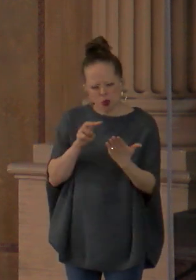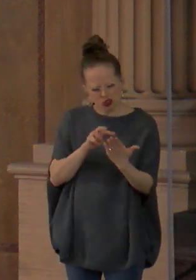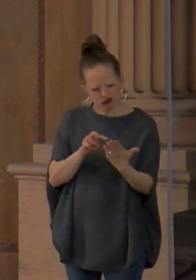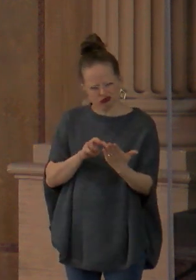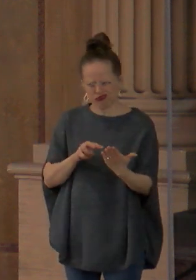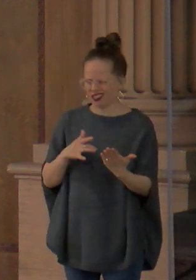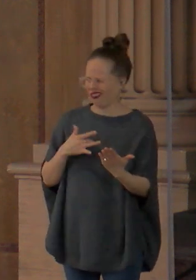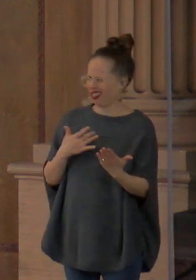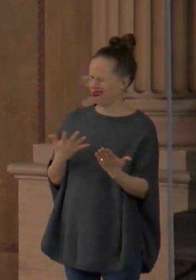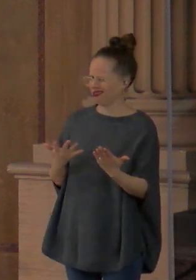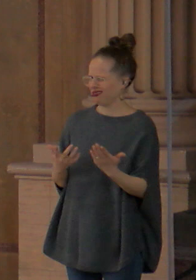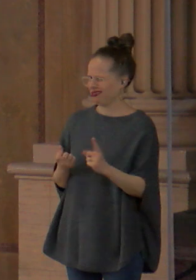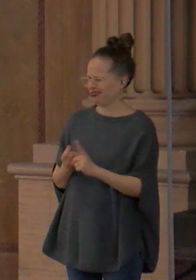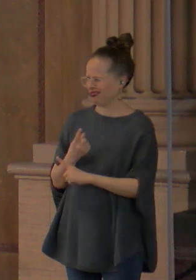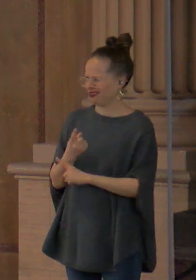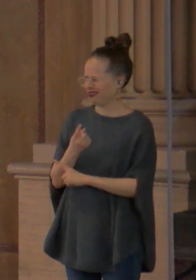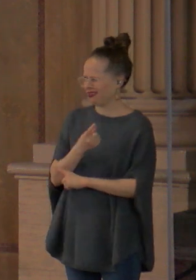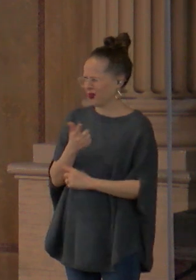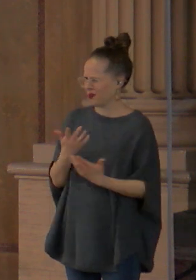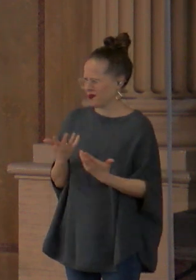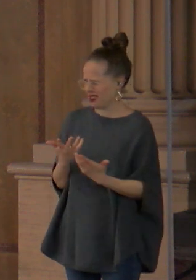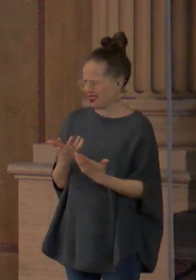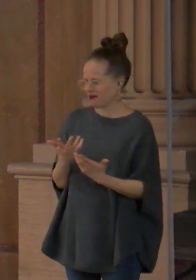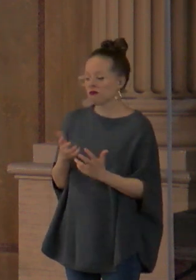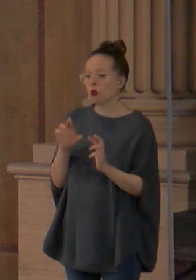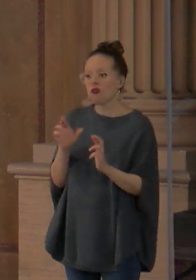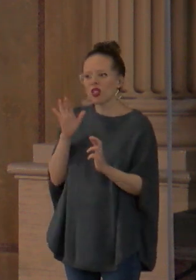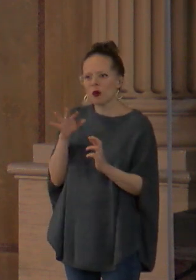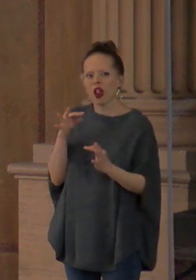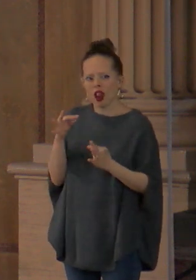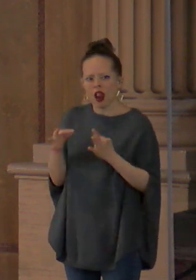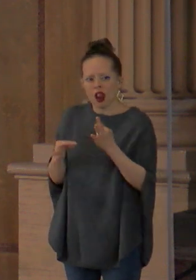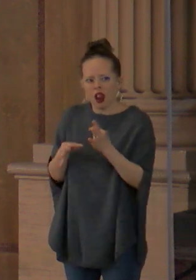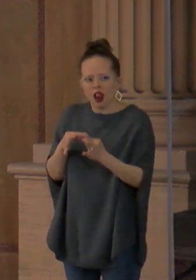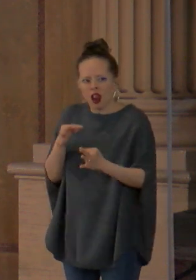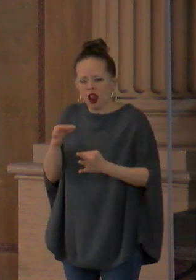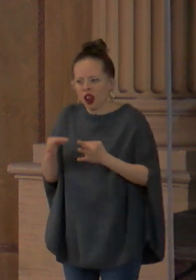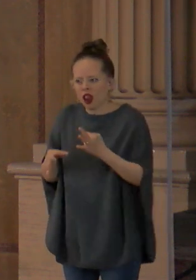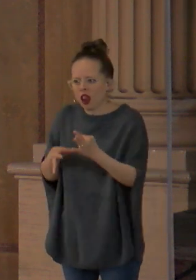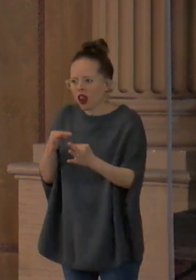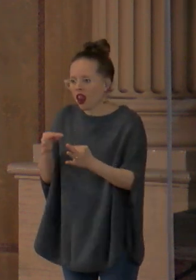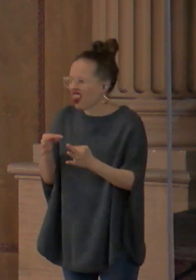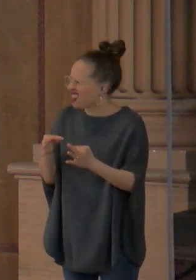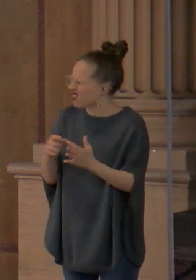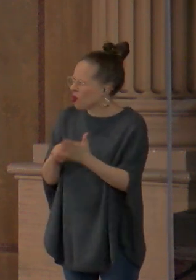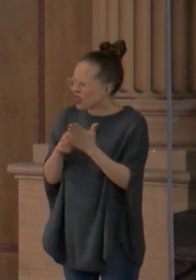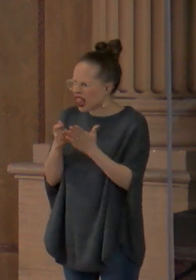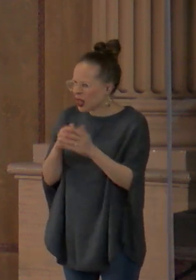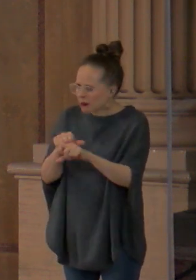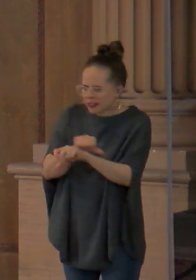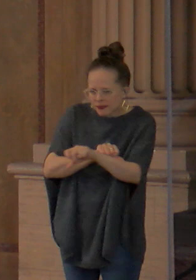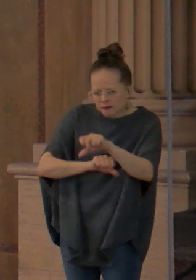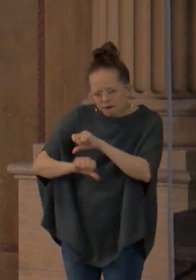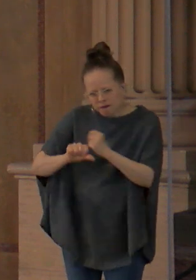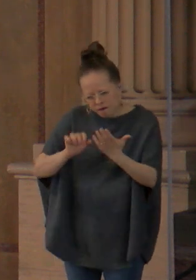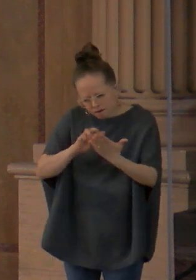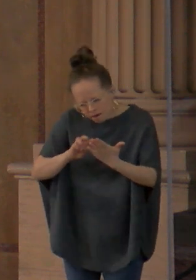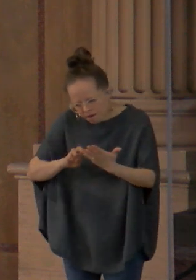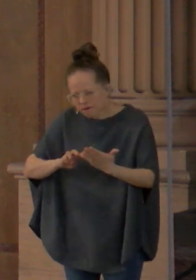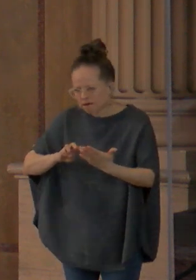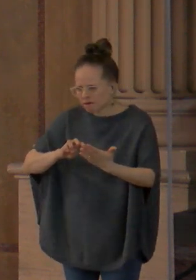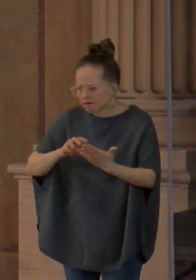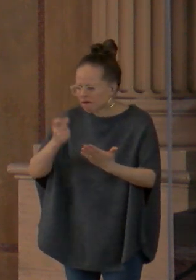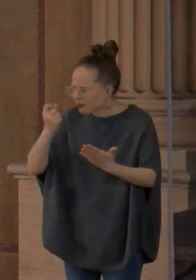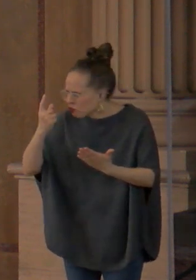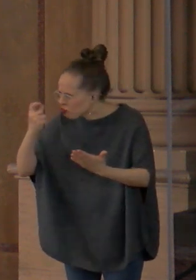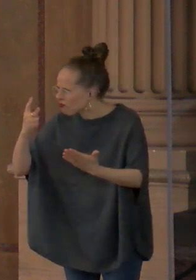like how does this apply to my life? But I hope that those questions get answered by the time we get to the end here. But we do have to do some digging to try to draw the meaning out of